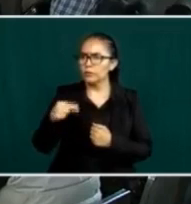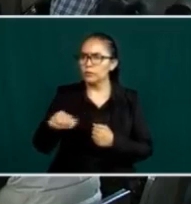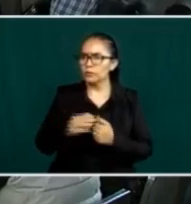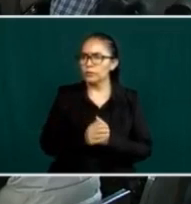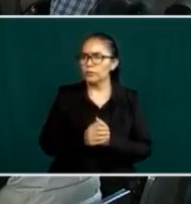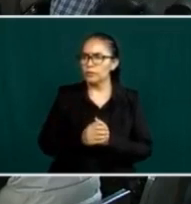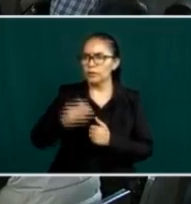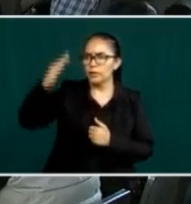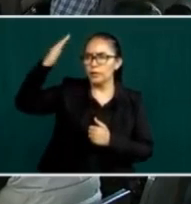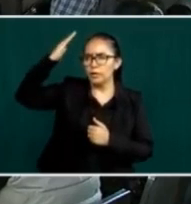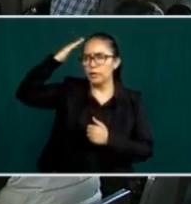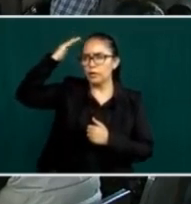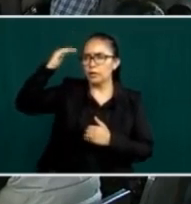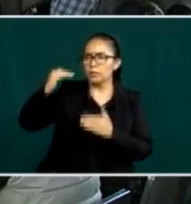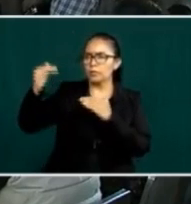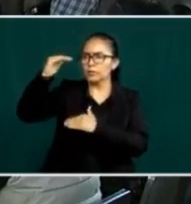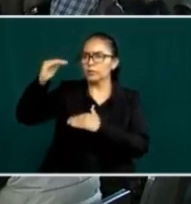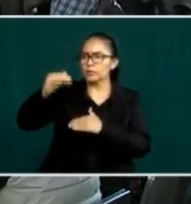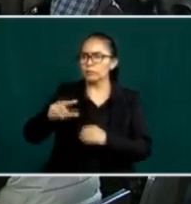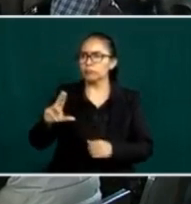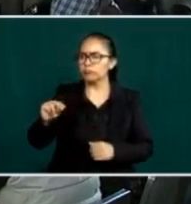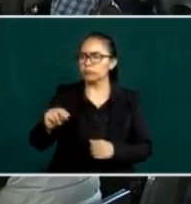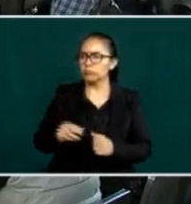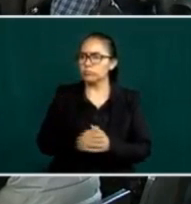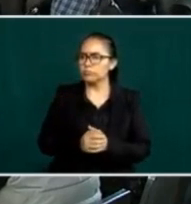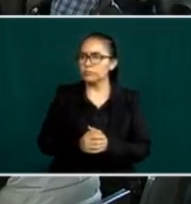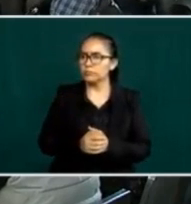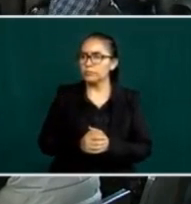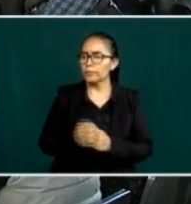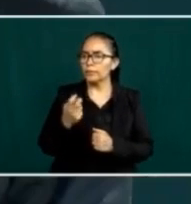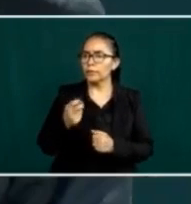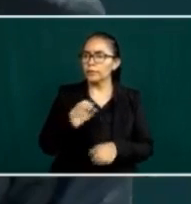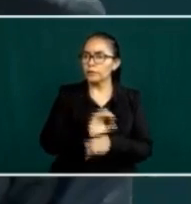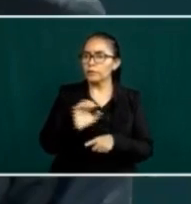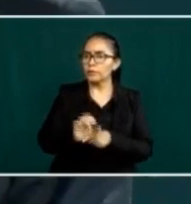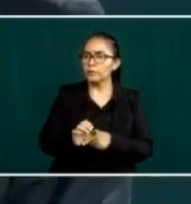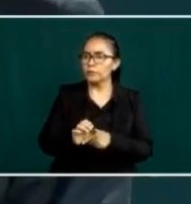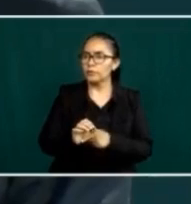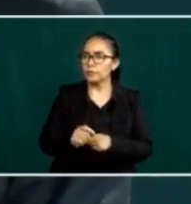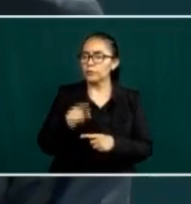When they mentioned the name of the commander, they just said no, and they left.